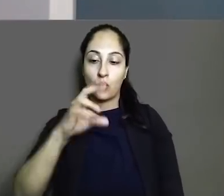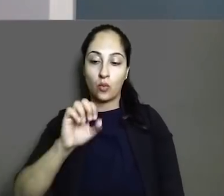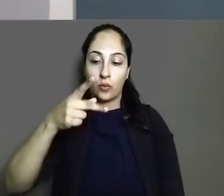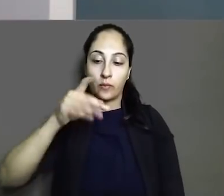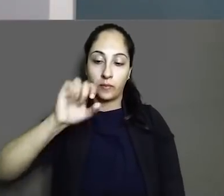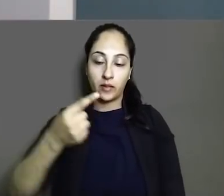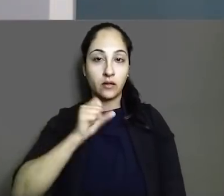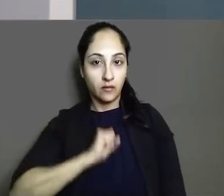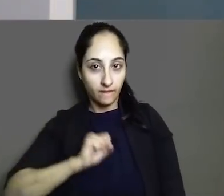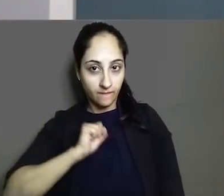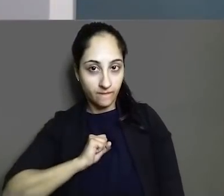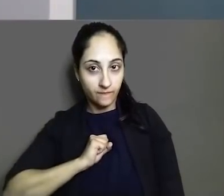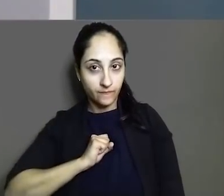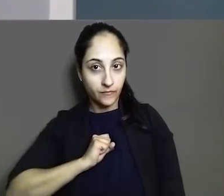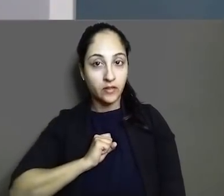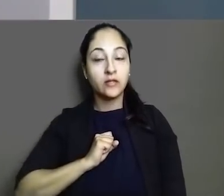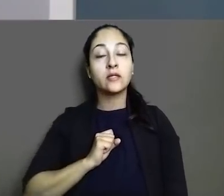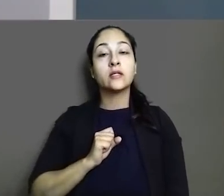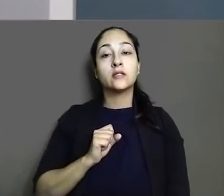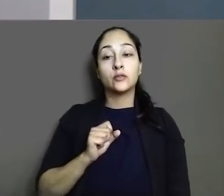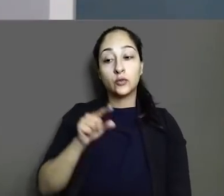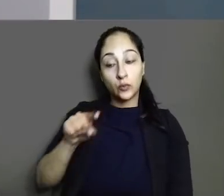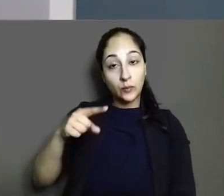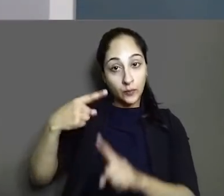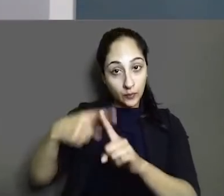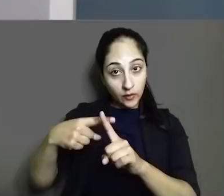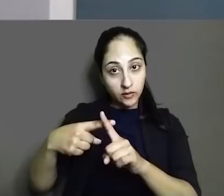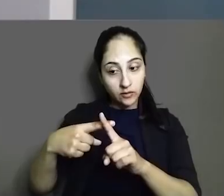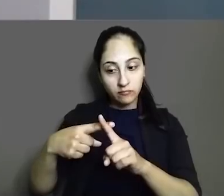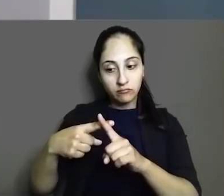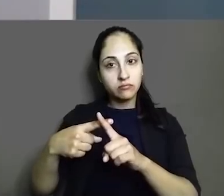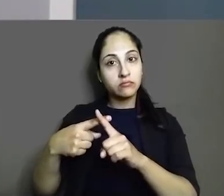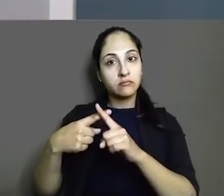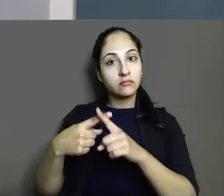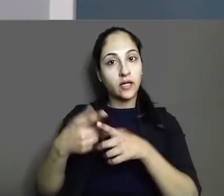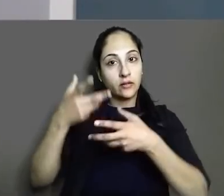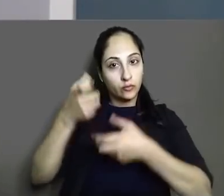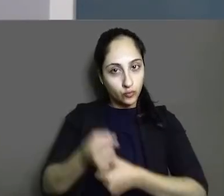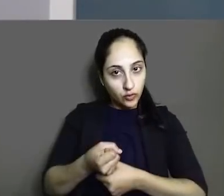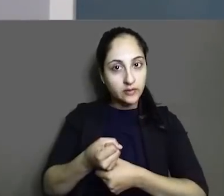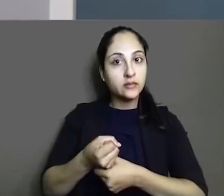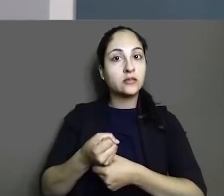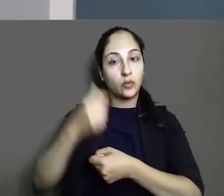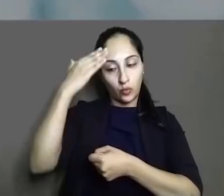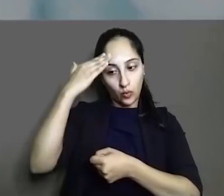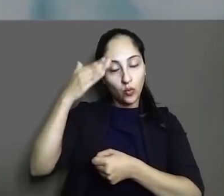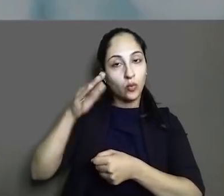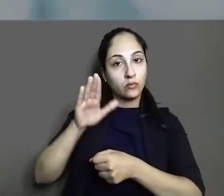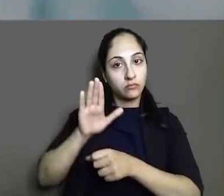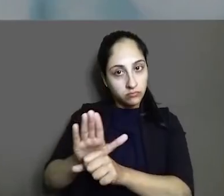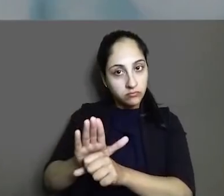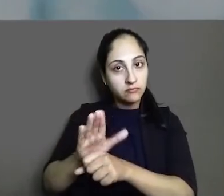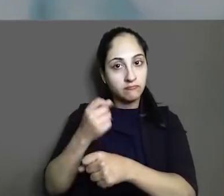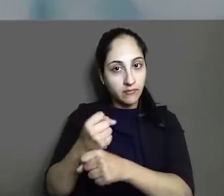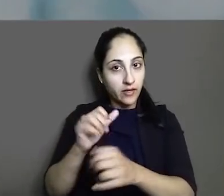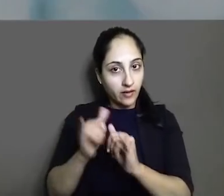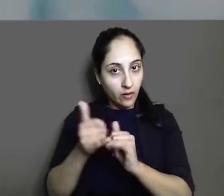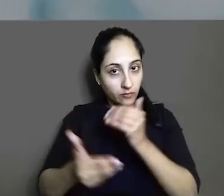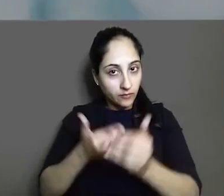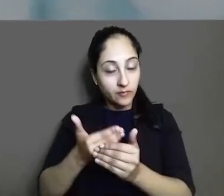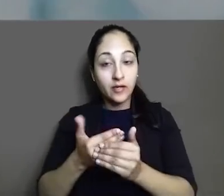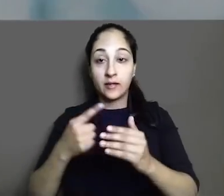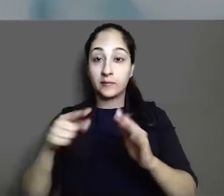highest risk to follow the recommendations and get the vaccine as soon as possible. It's